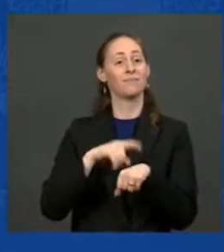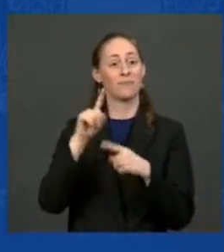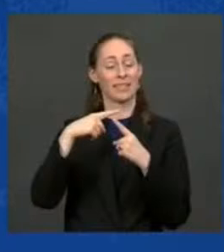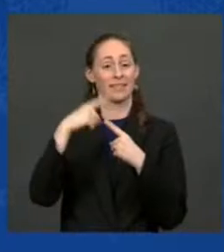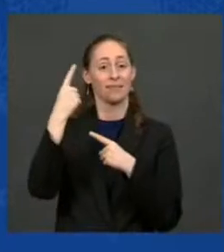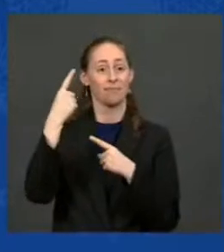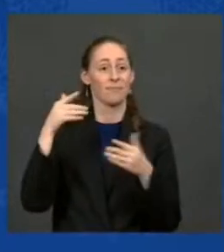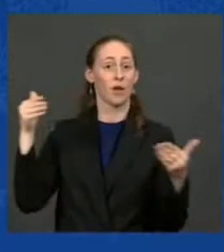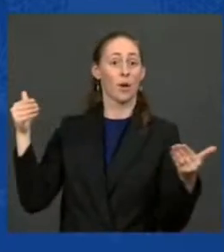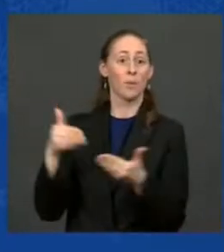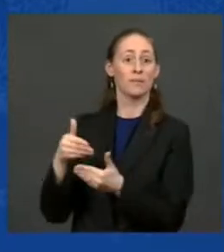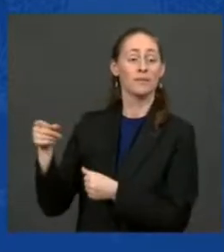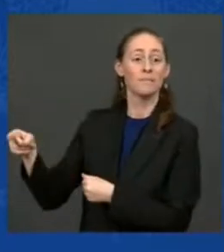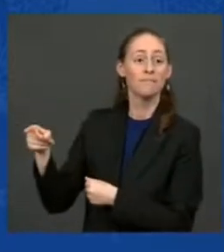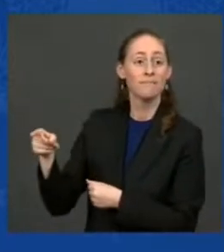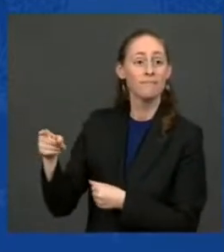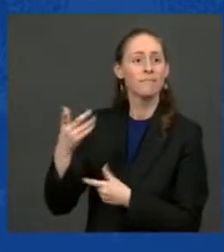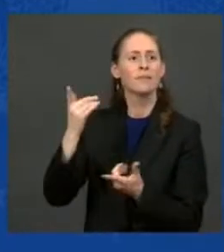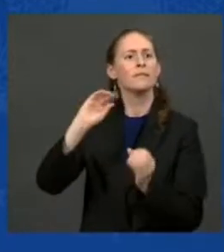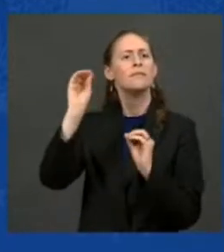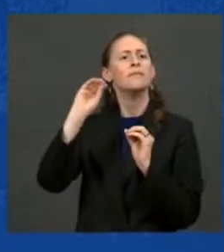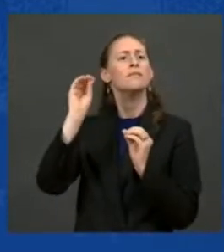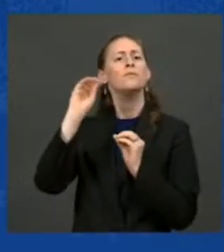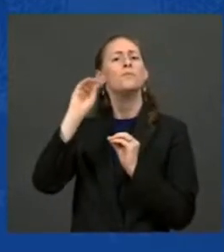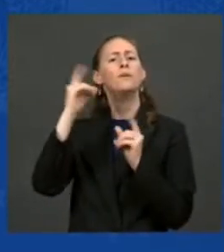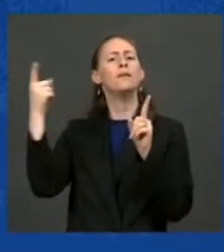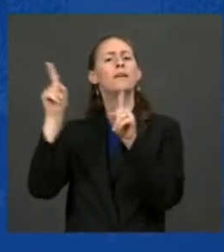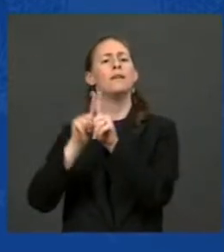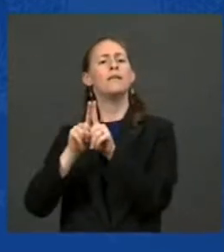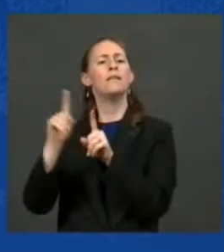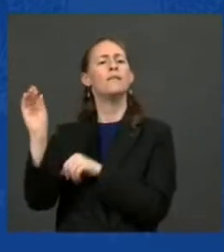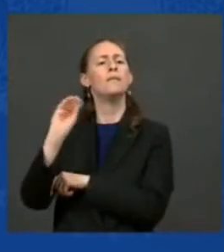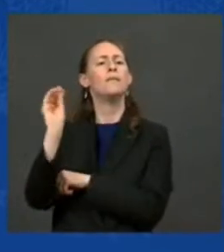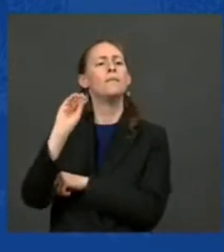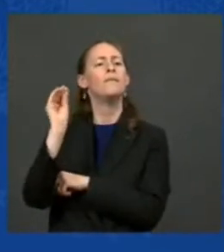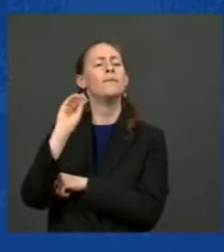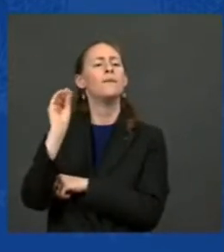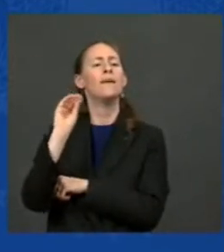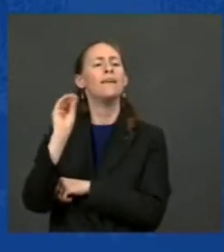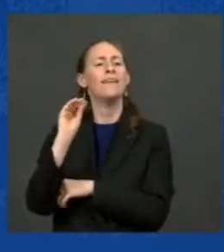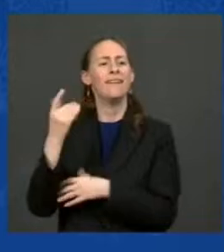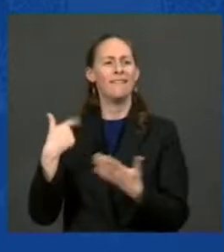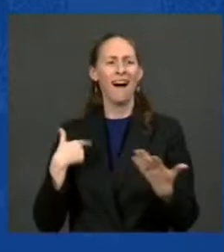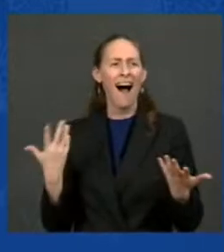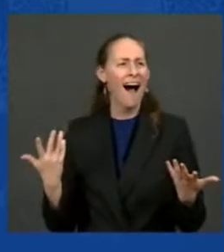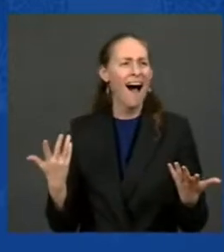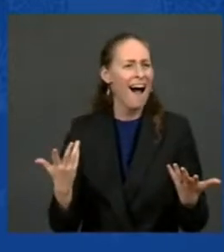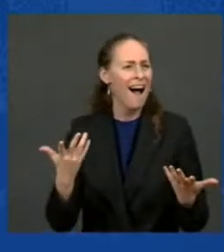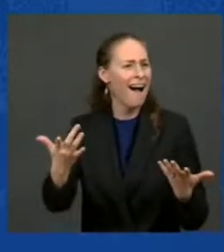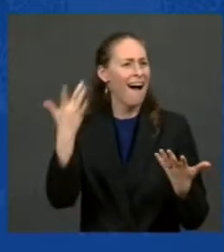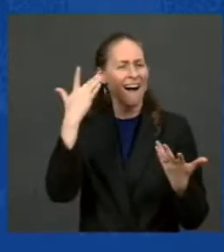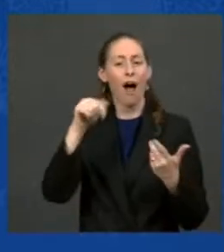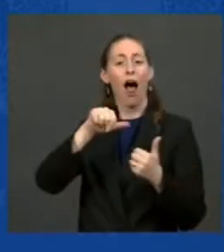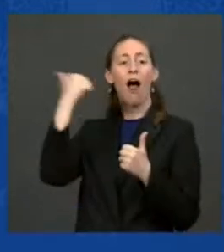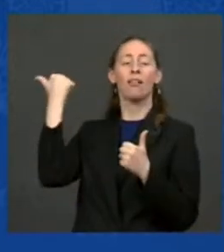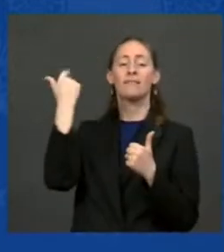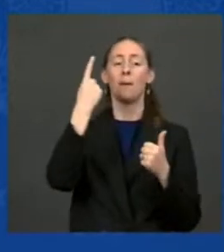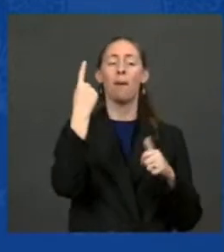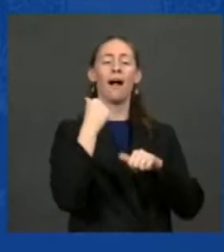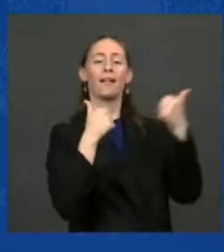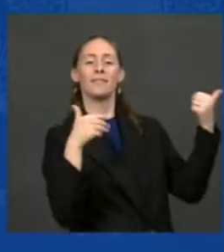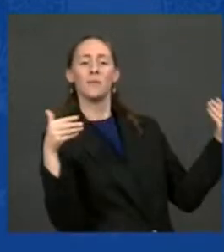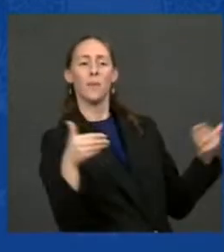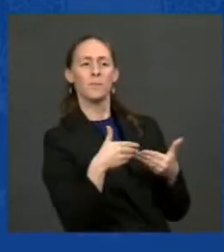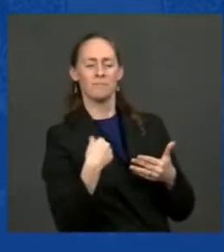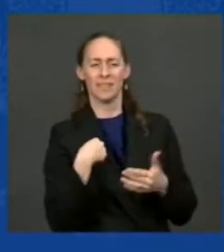God. I get introduced by Johnny Scanafrana. So it took a while for me to